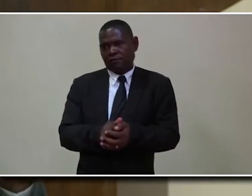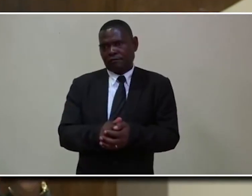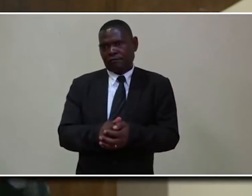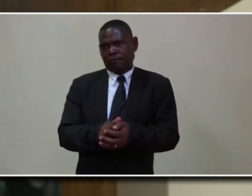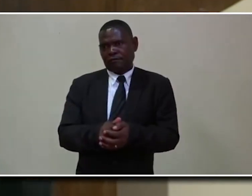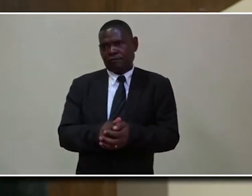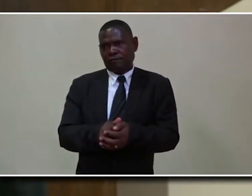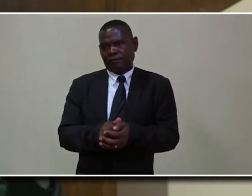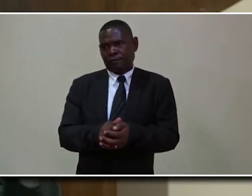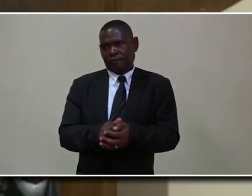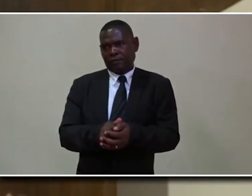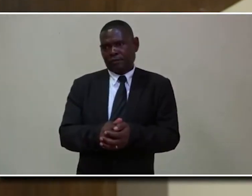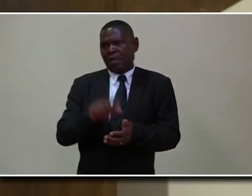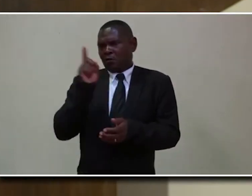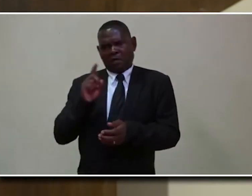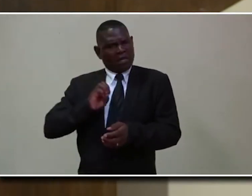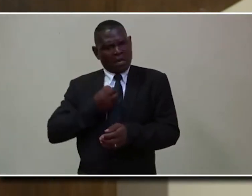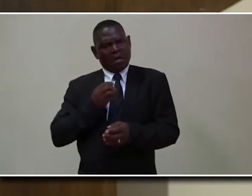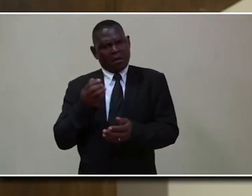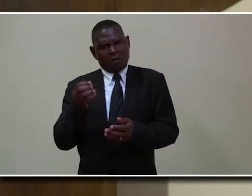The source of our joy